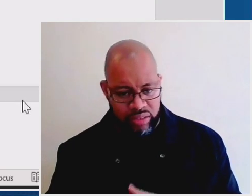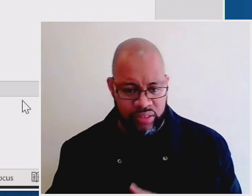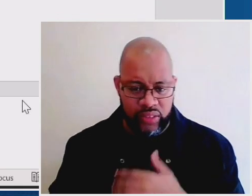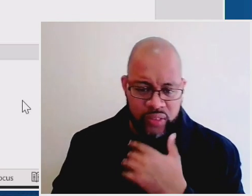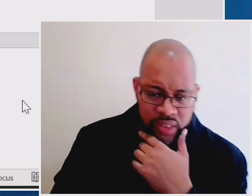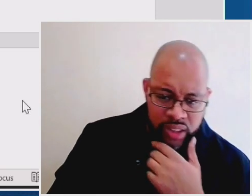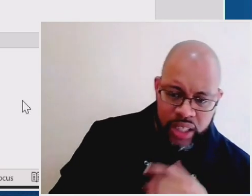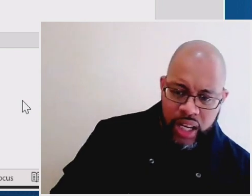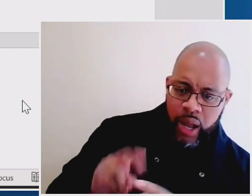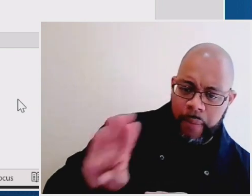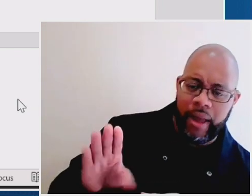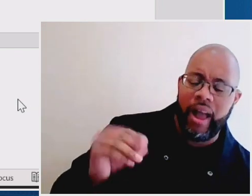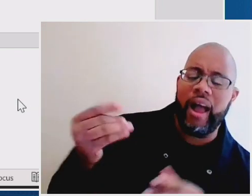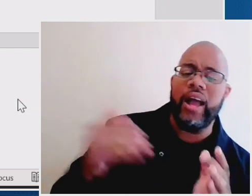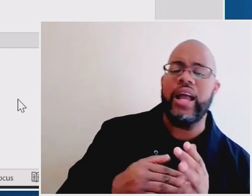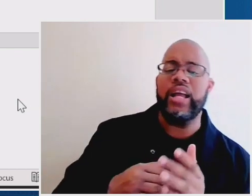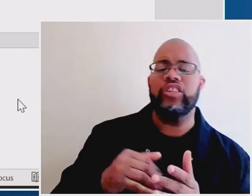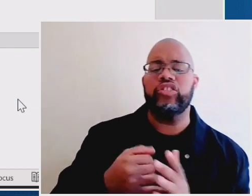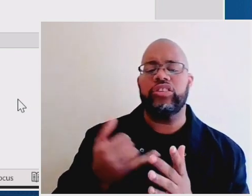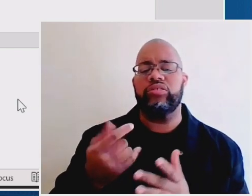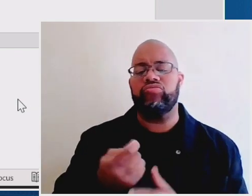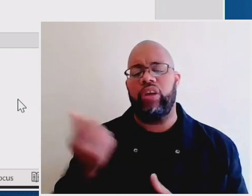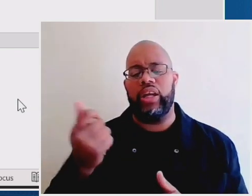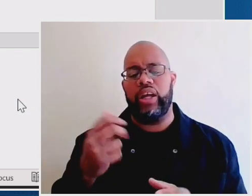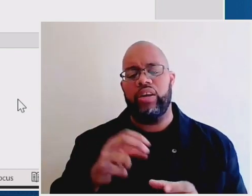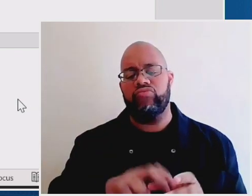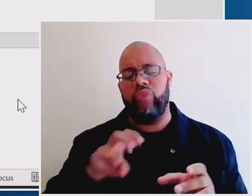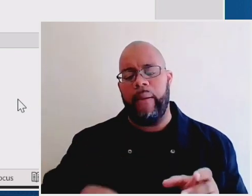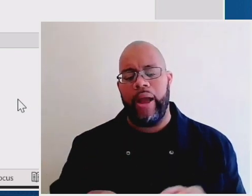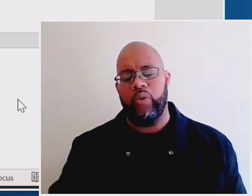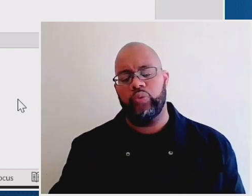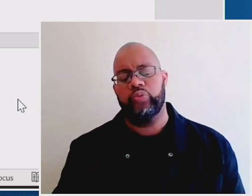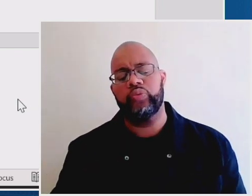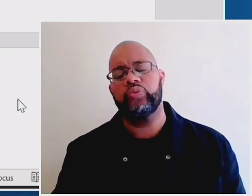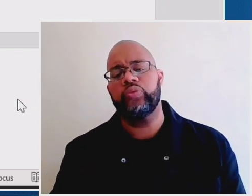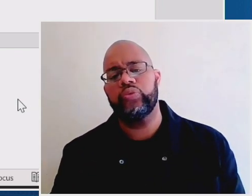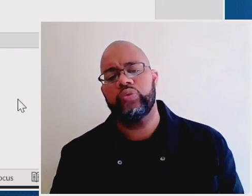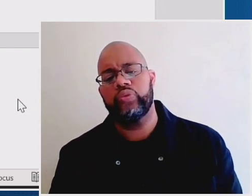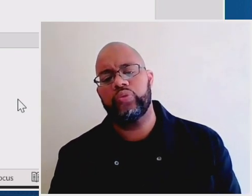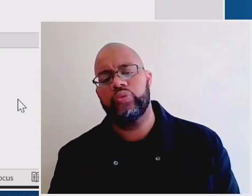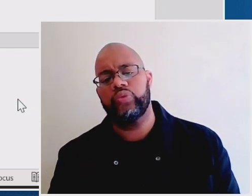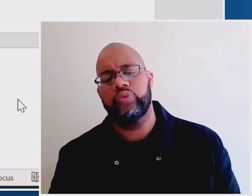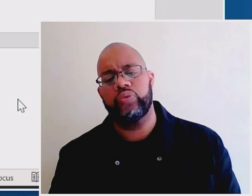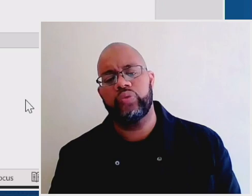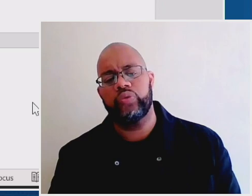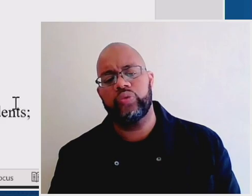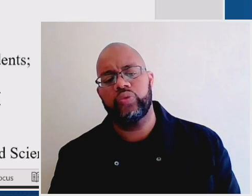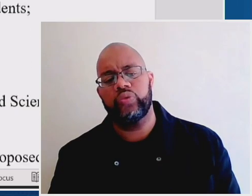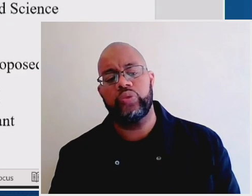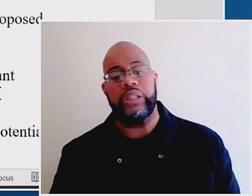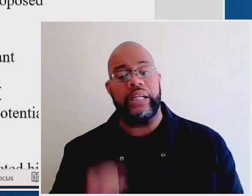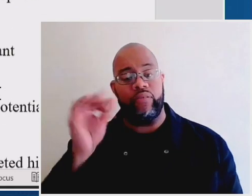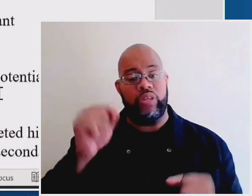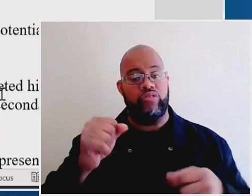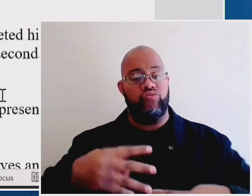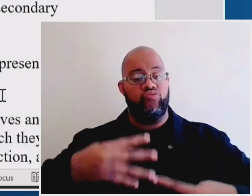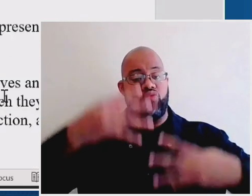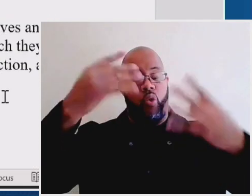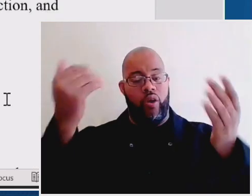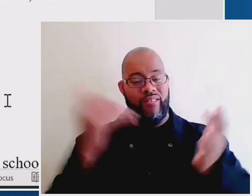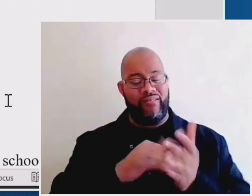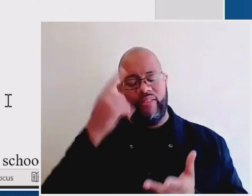bound. Oh, and then again, just take out dropout. And if you could scroll again, I think